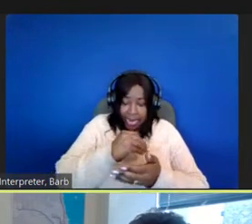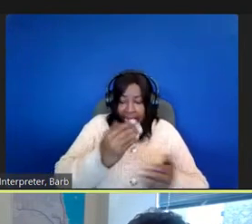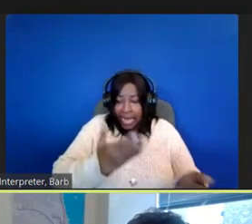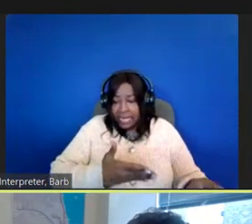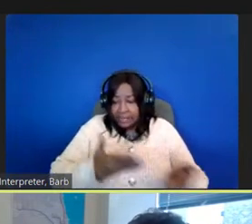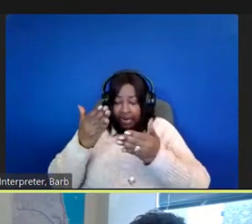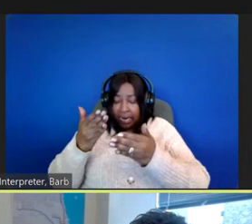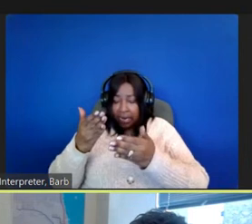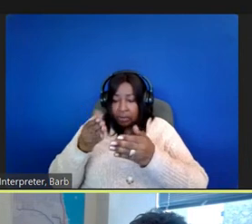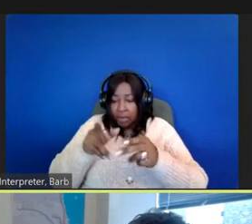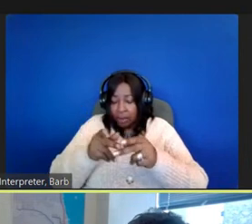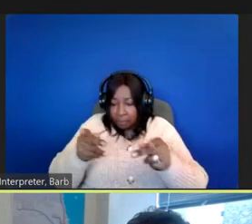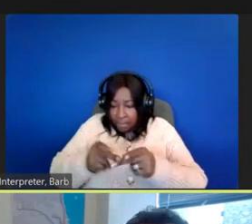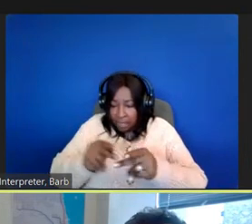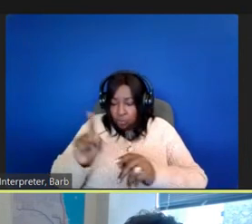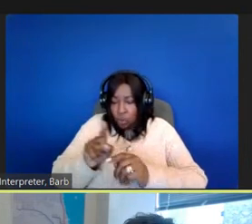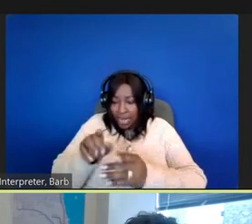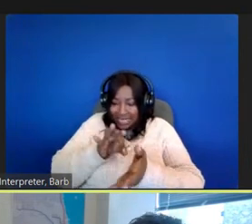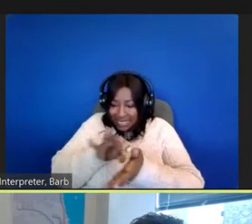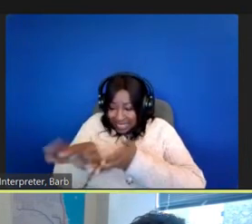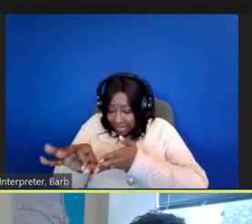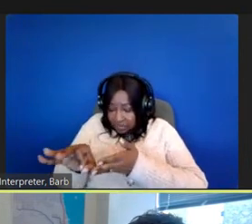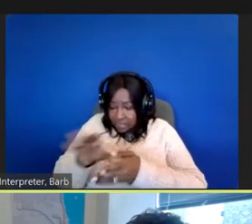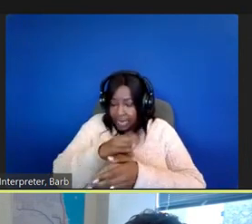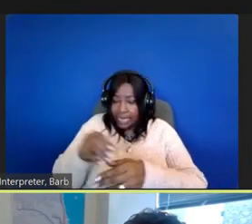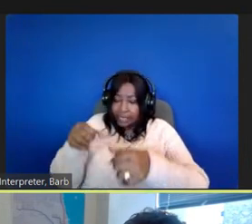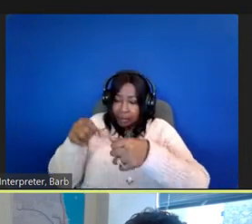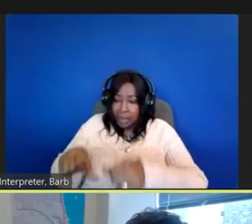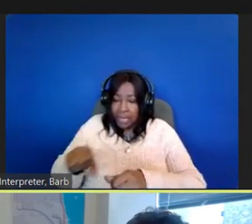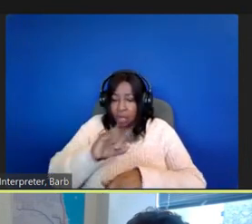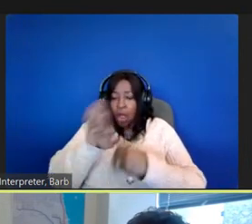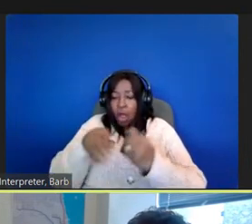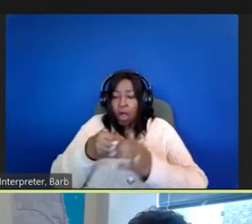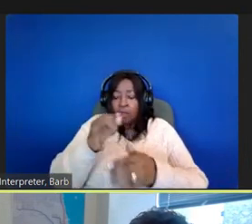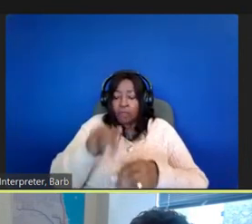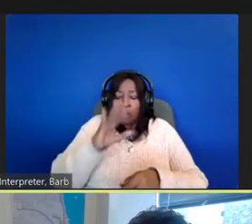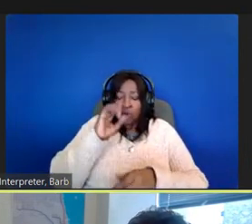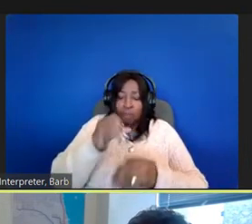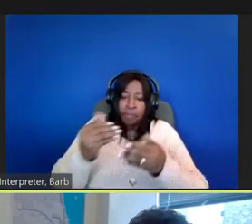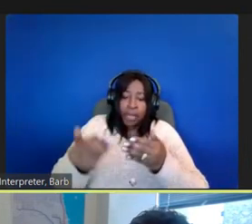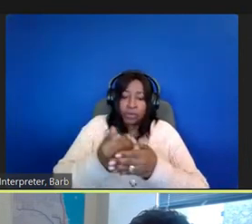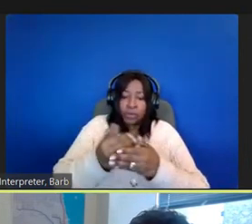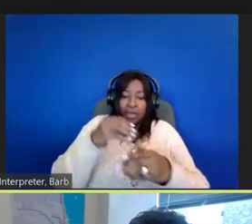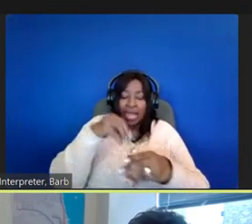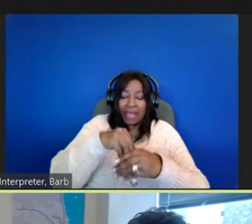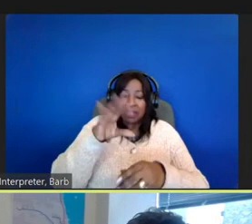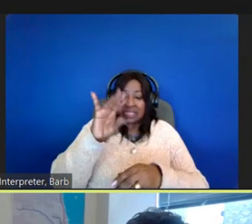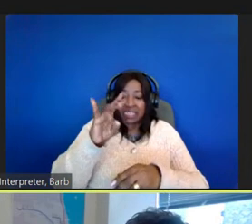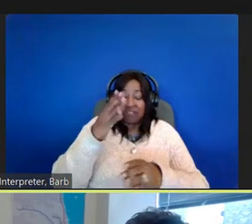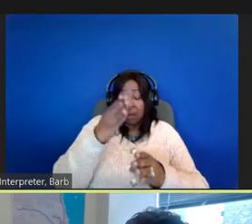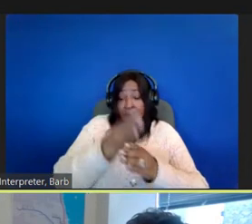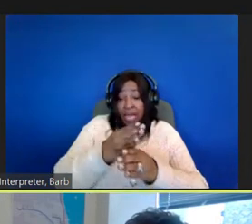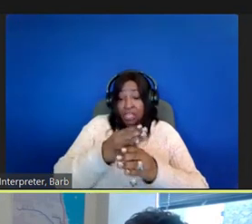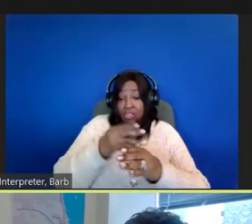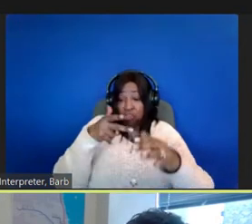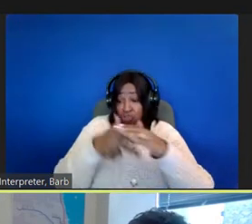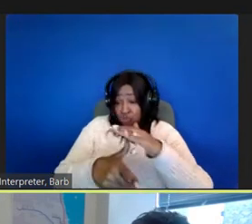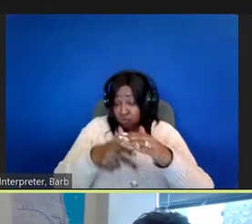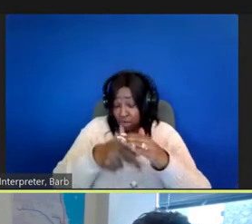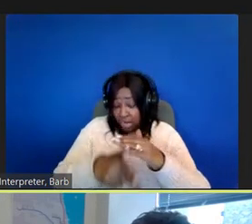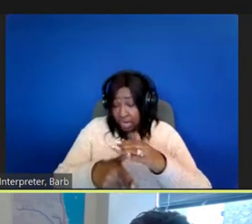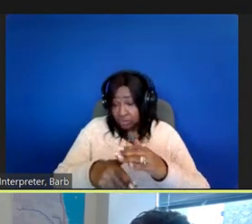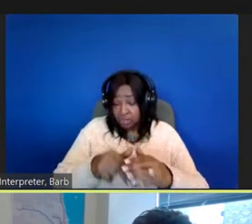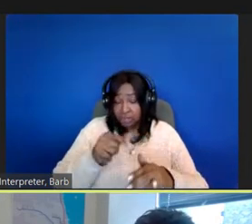and deposited. So all of that will be new operations at our 7 bus garages. There'll be new vaulting